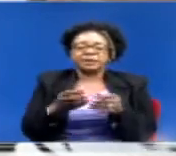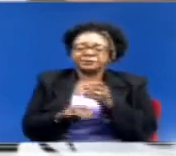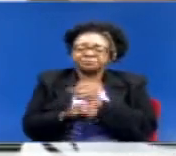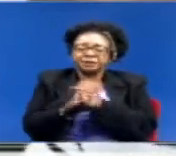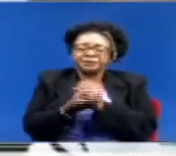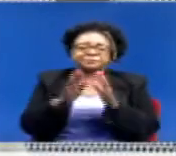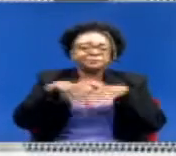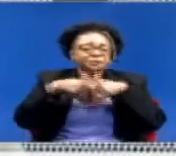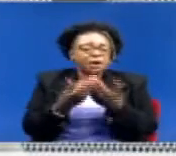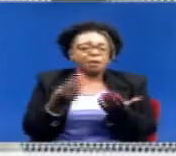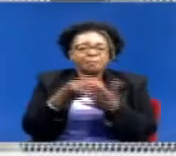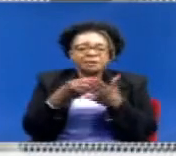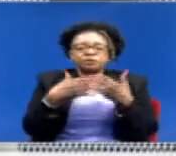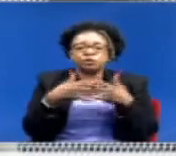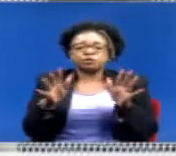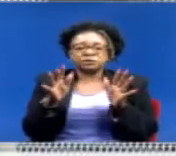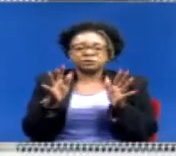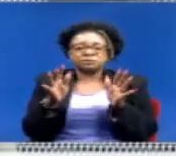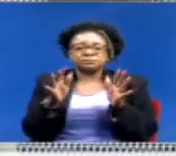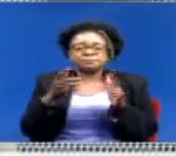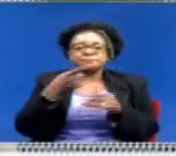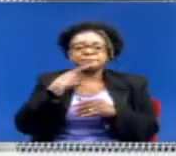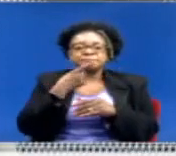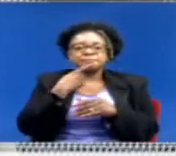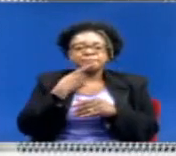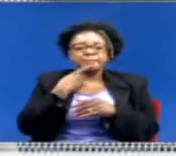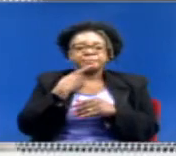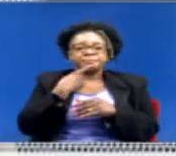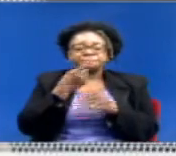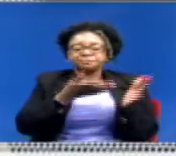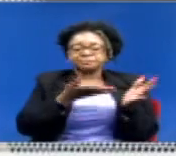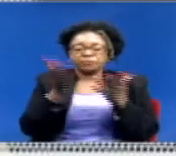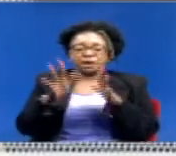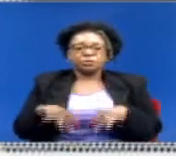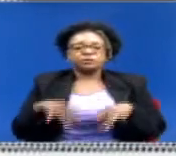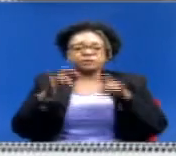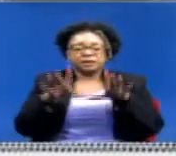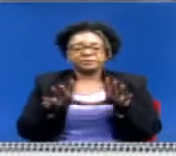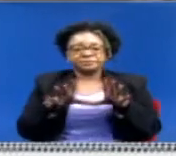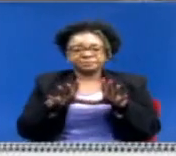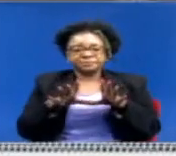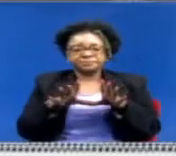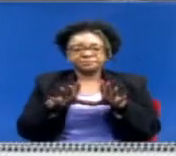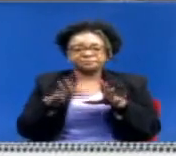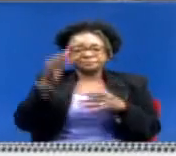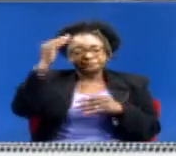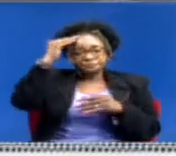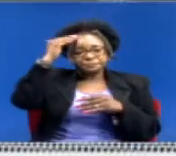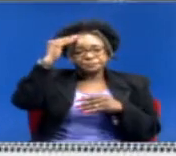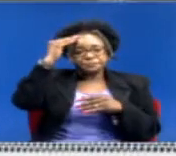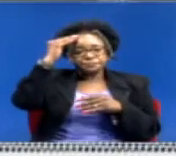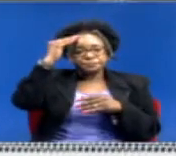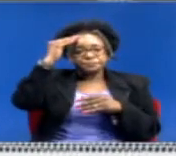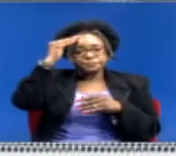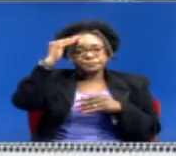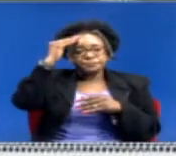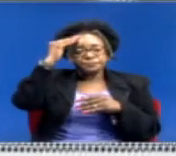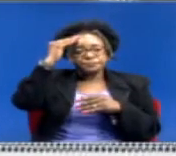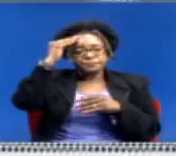their monies. She told us she will take us to Australia to study in Perth.